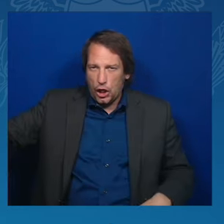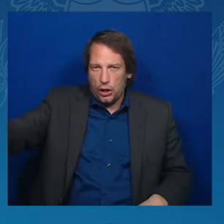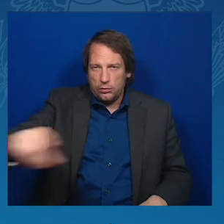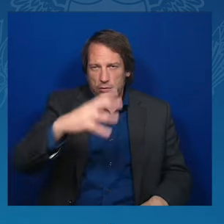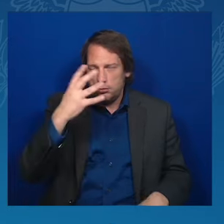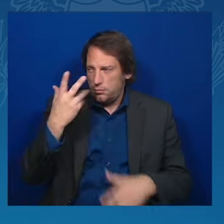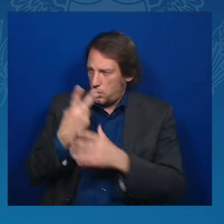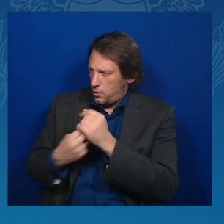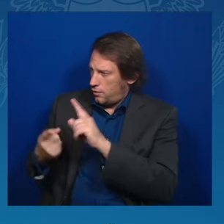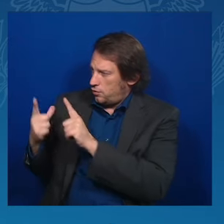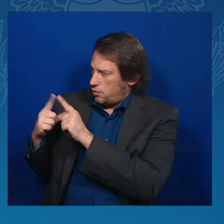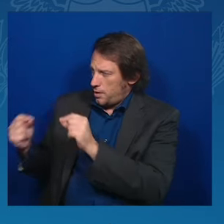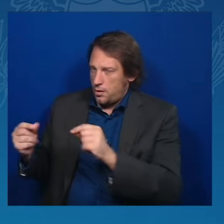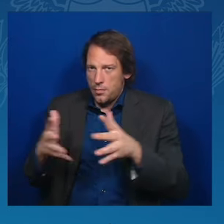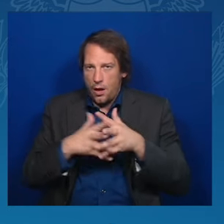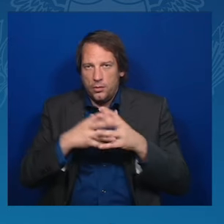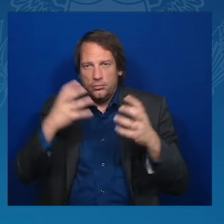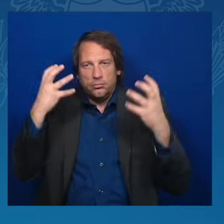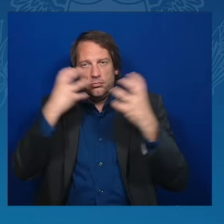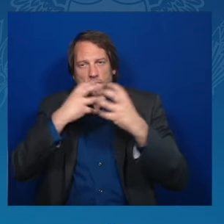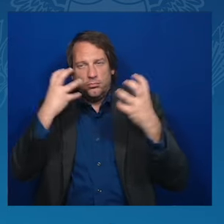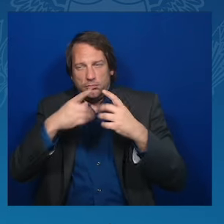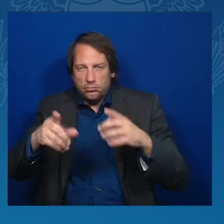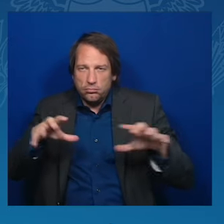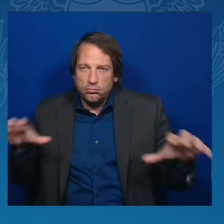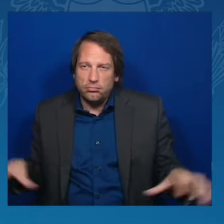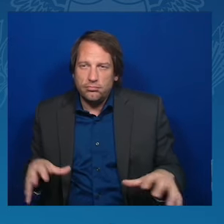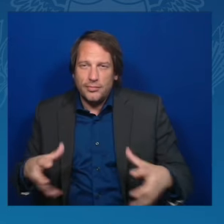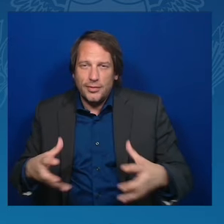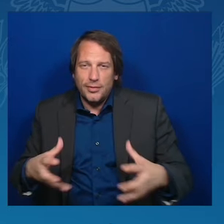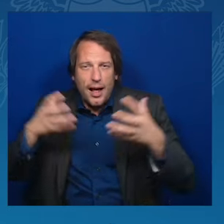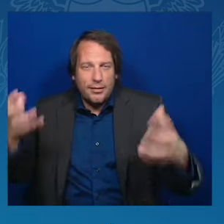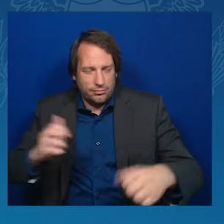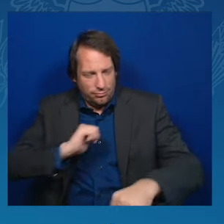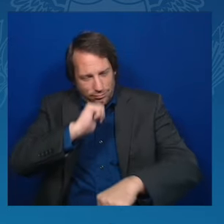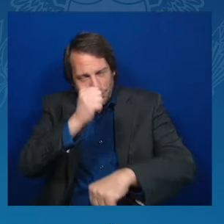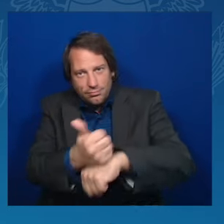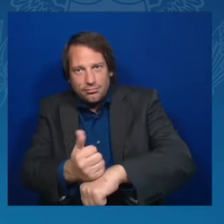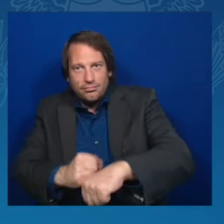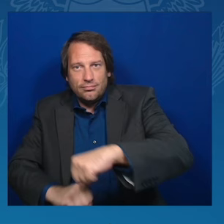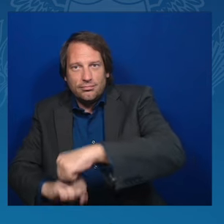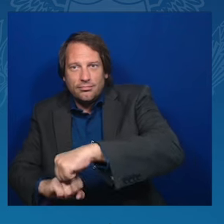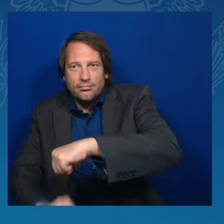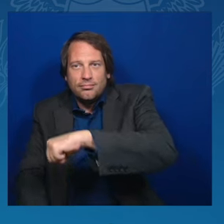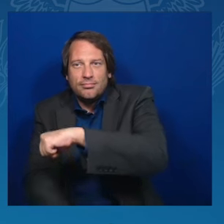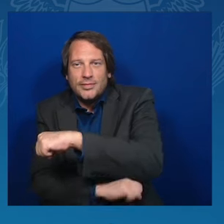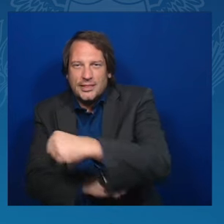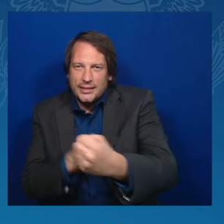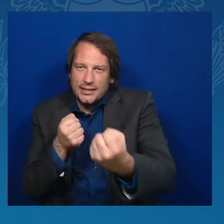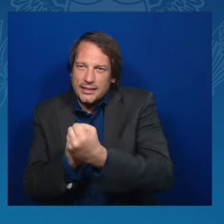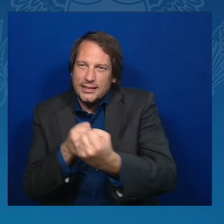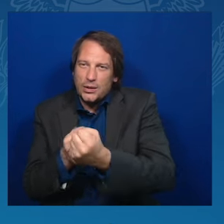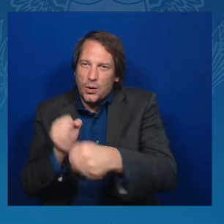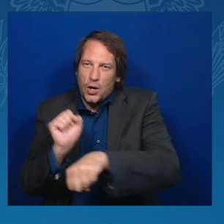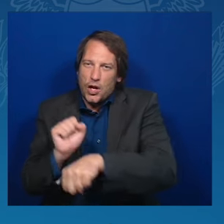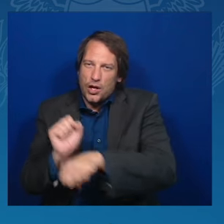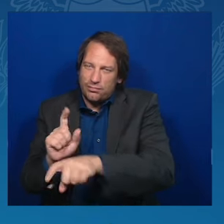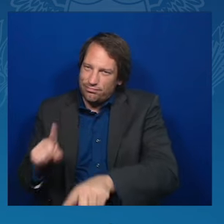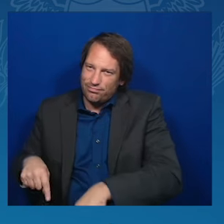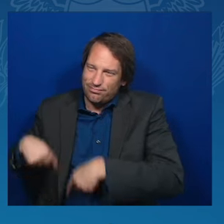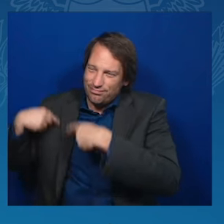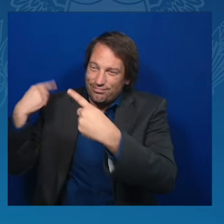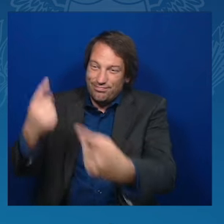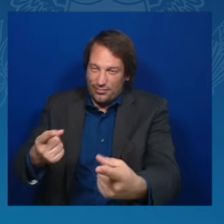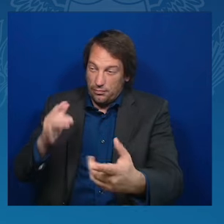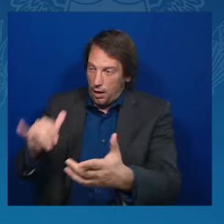foundation and reinforce the work that we are doing at this level to strengthen the relationship between our two nations, and I thank you for that. Mr. Prime Minister,